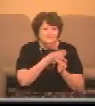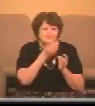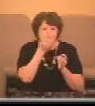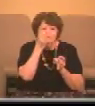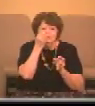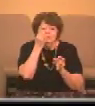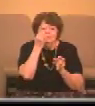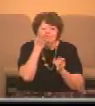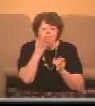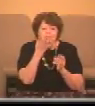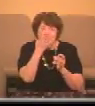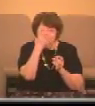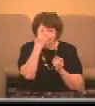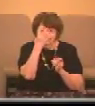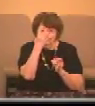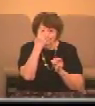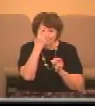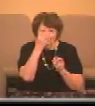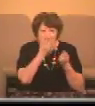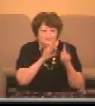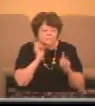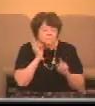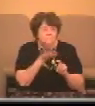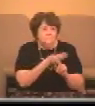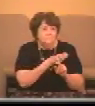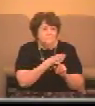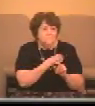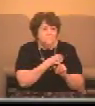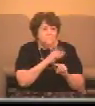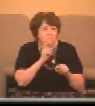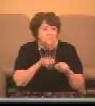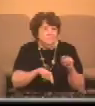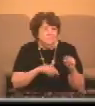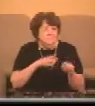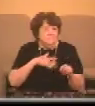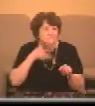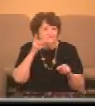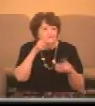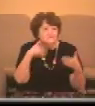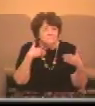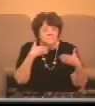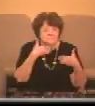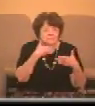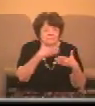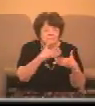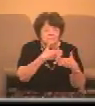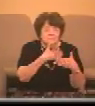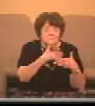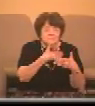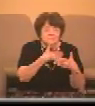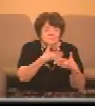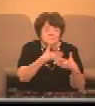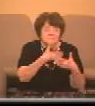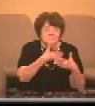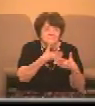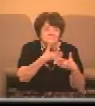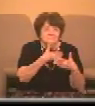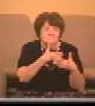hear. We cry in anger when we cannot feel you